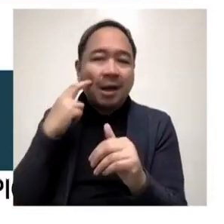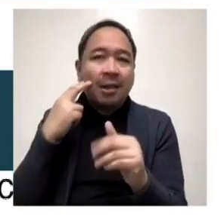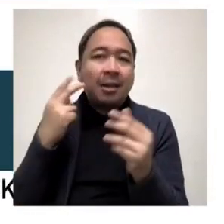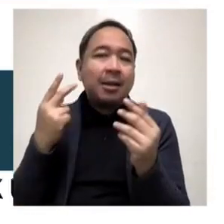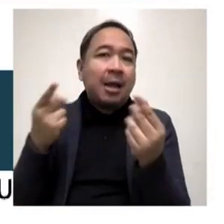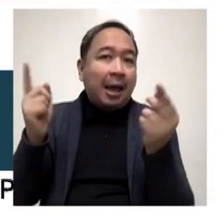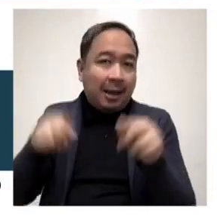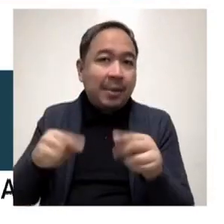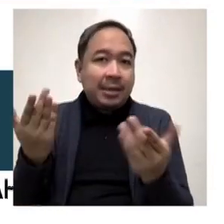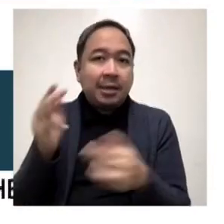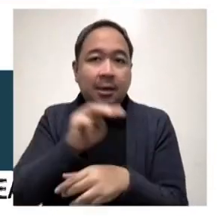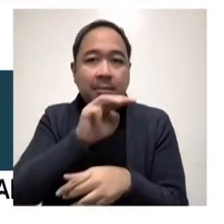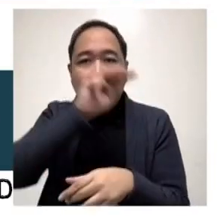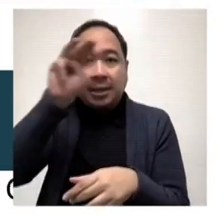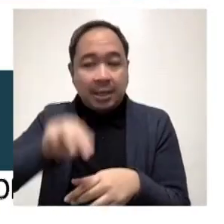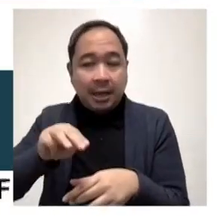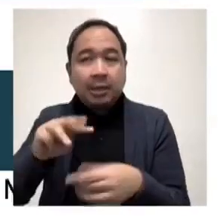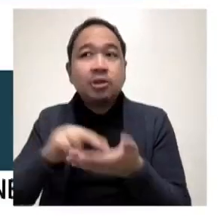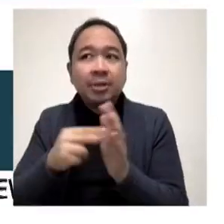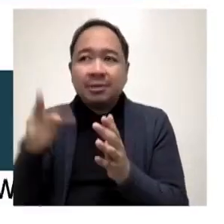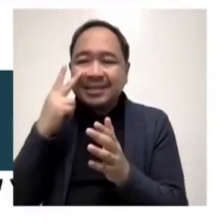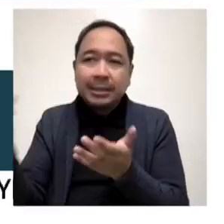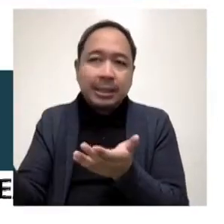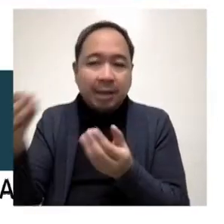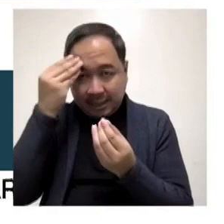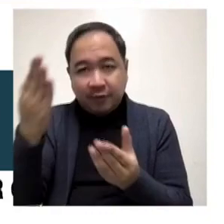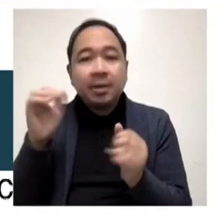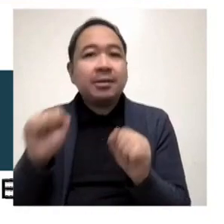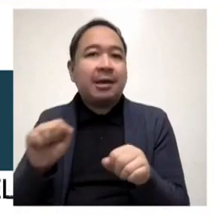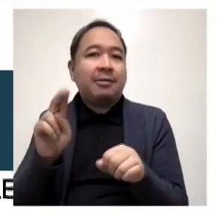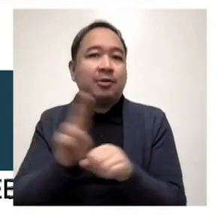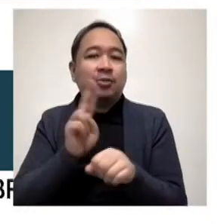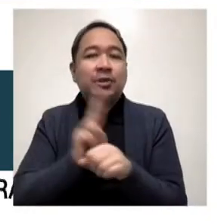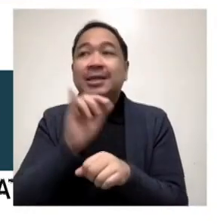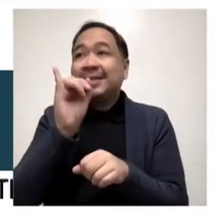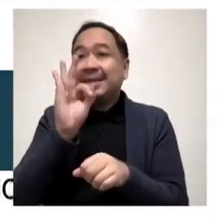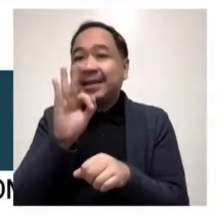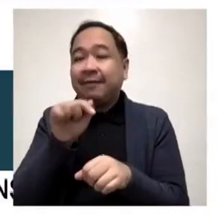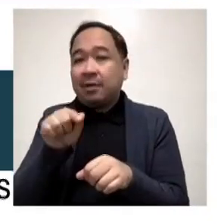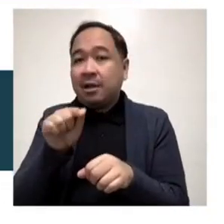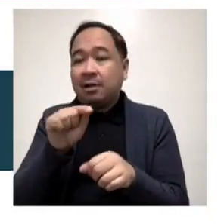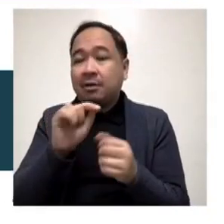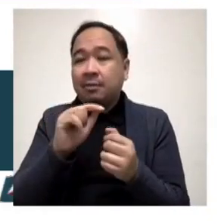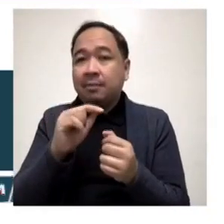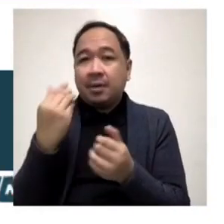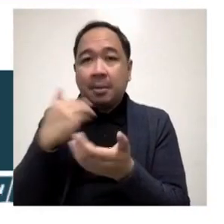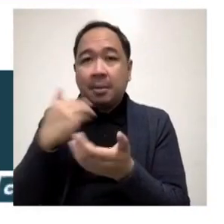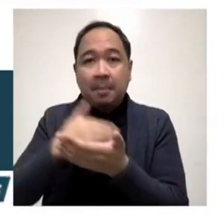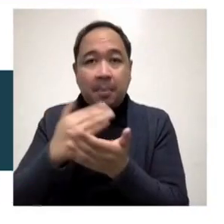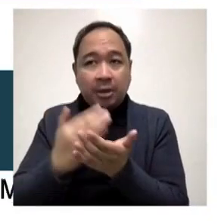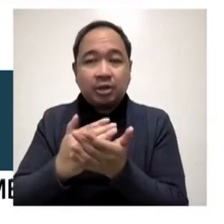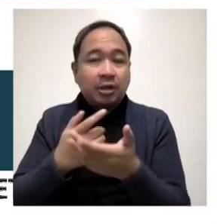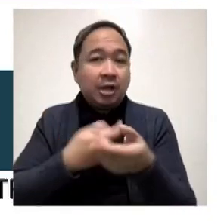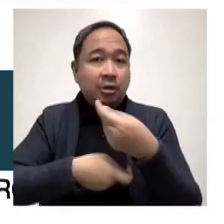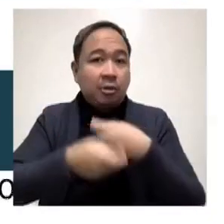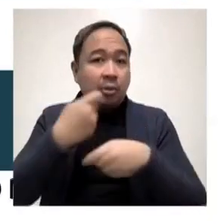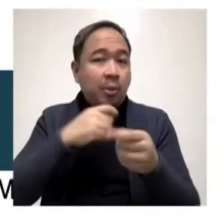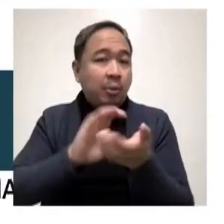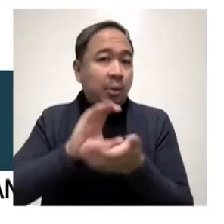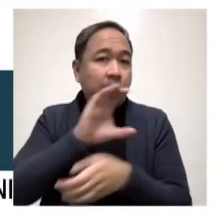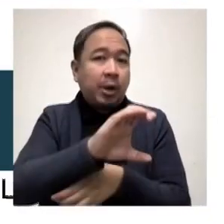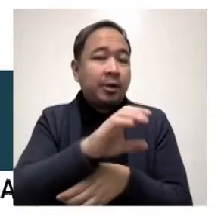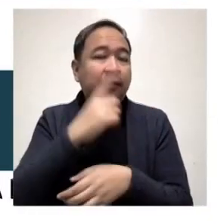get the information. Hmm. Now, if this will be converted into livelihood programs to help